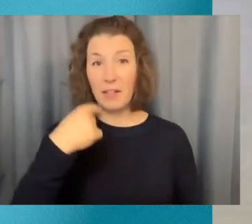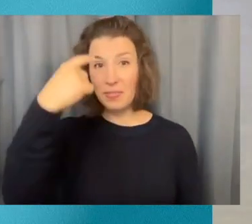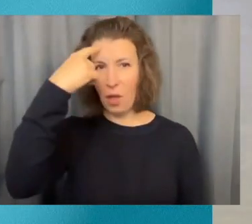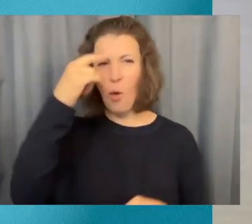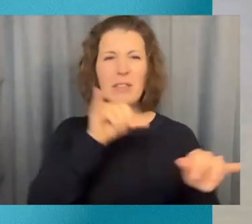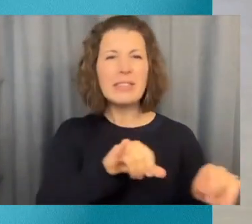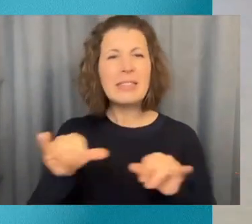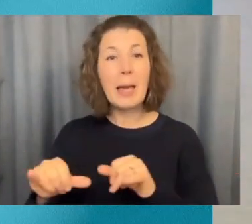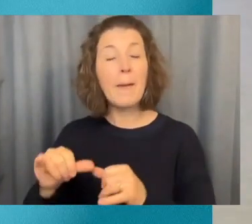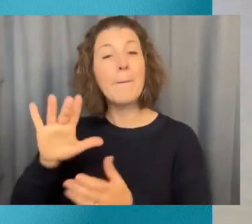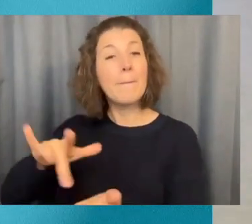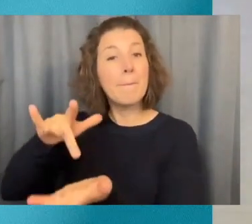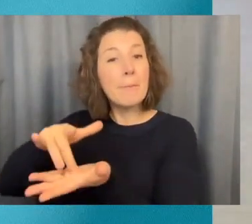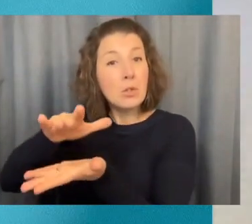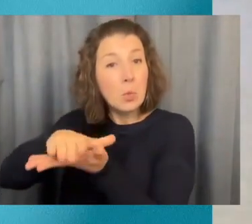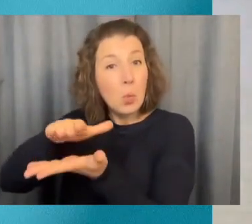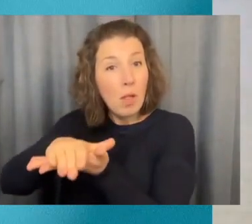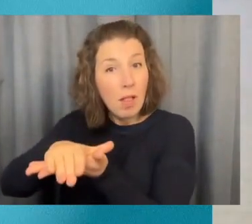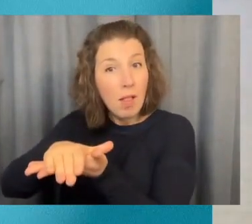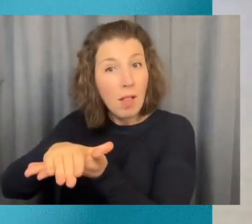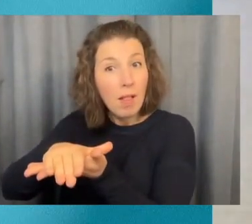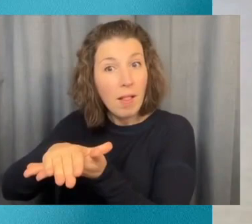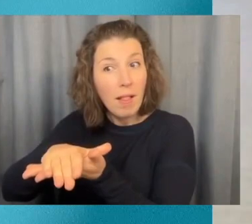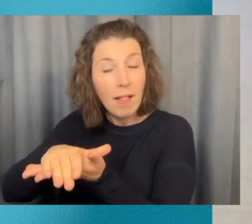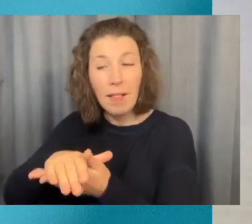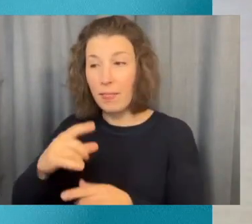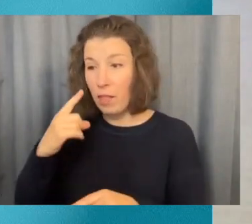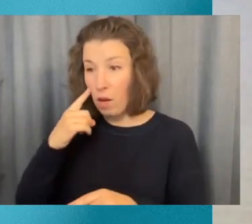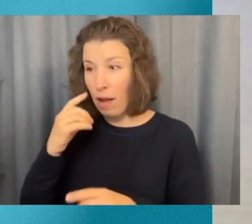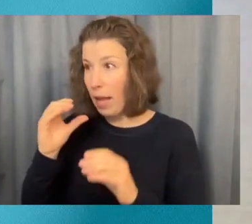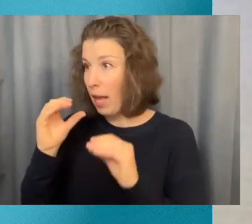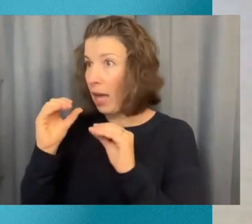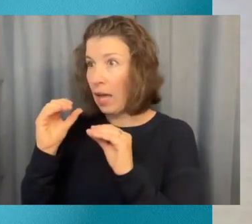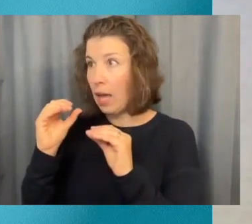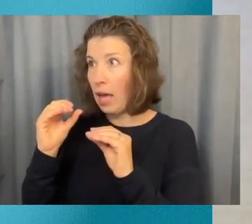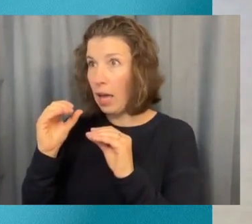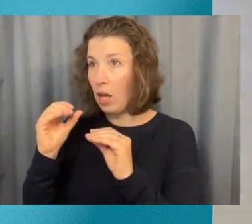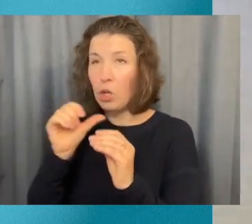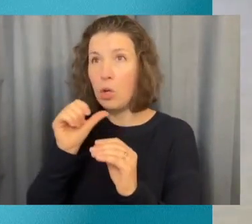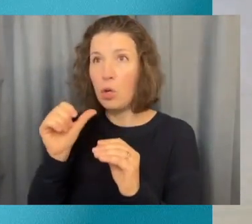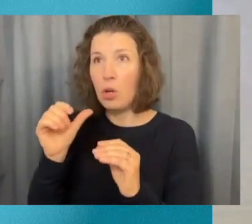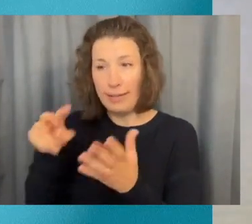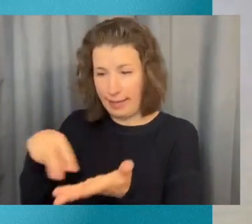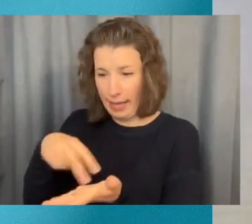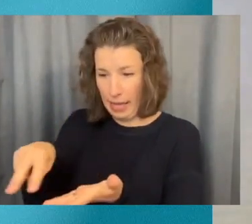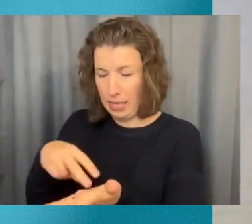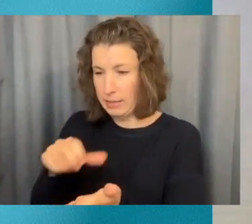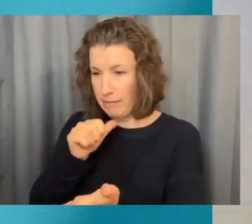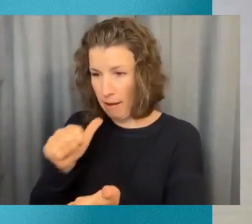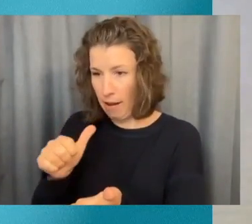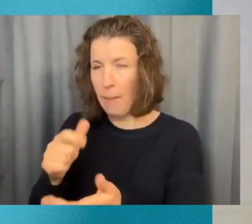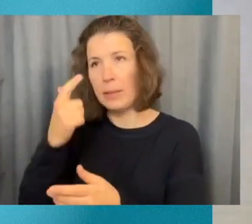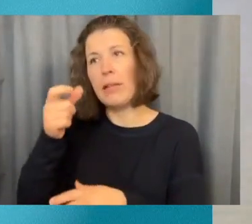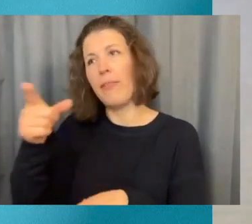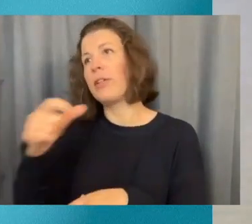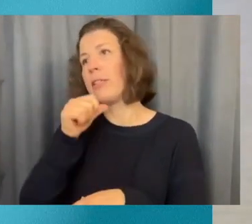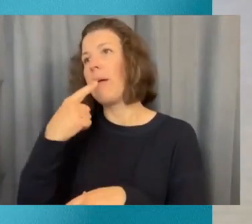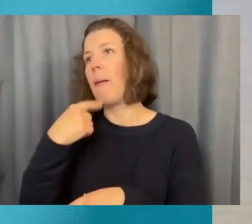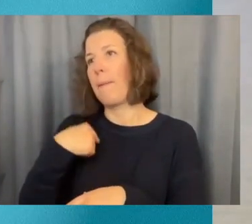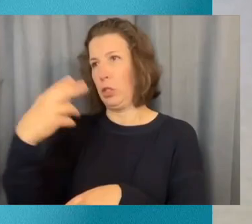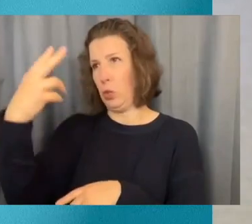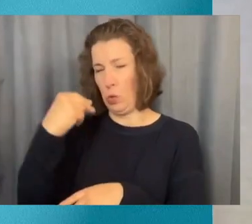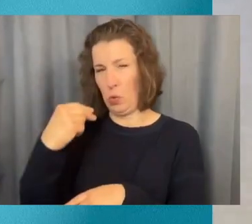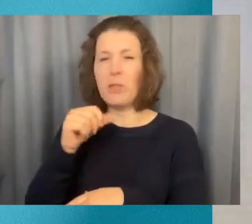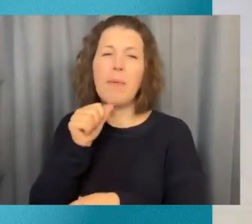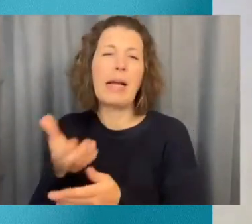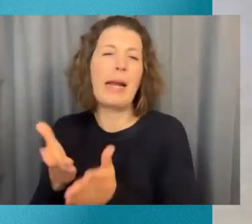simply assumed that I never asked anybody to dance, which is why I wasn't dancing. But because I assumed A, they were going to tell me no, or B, that they